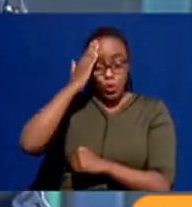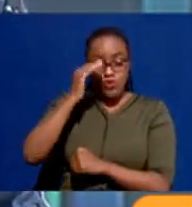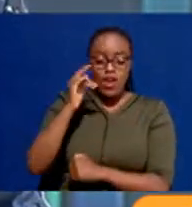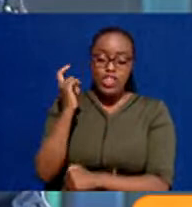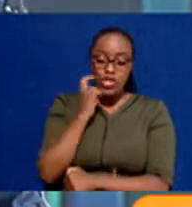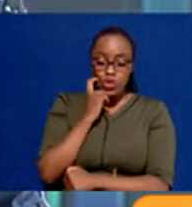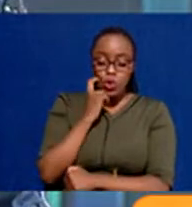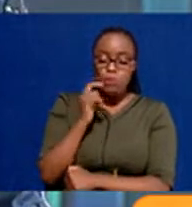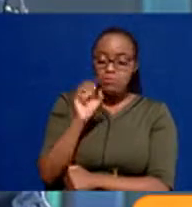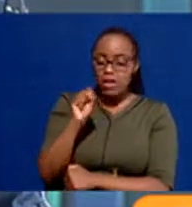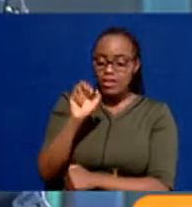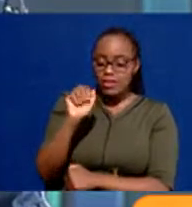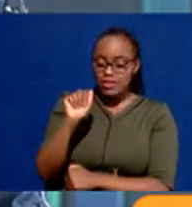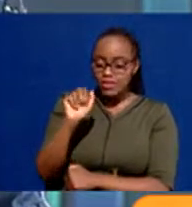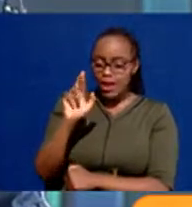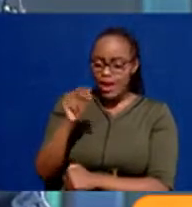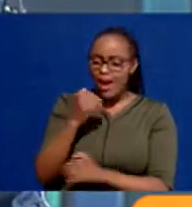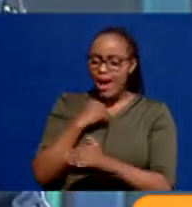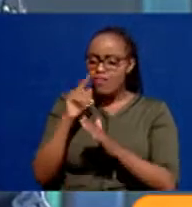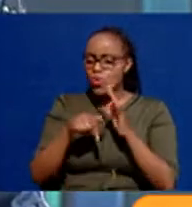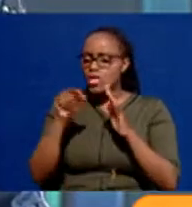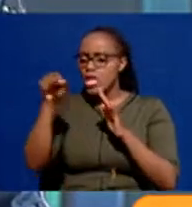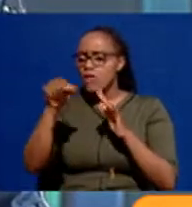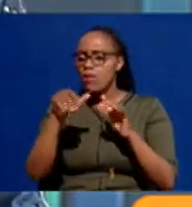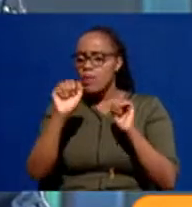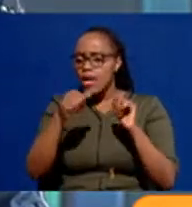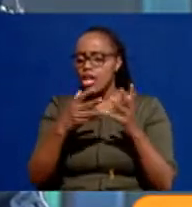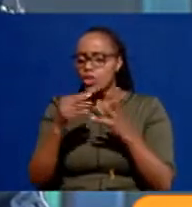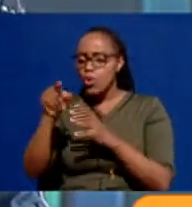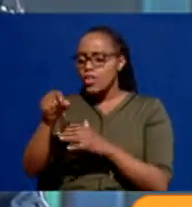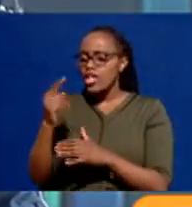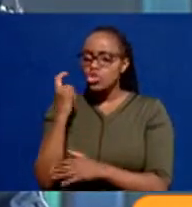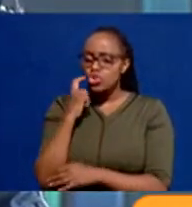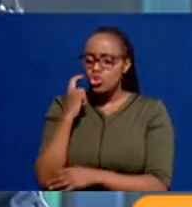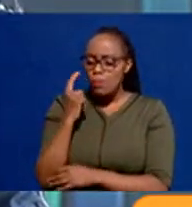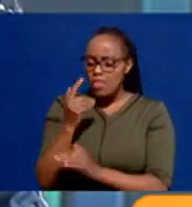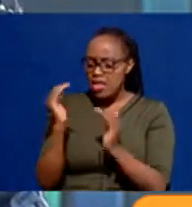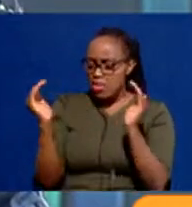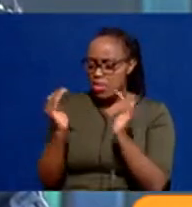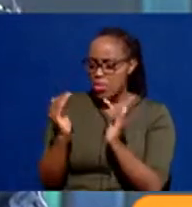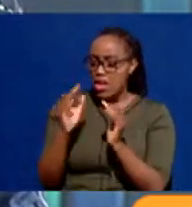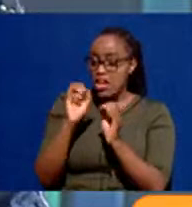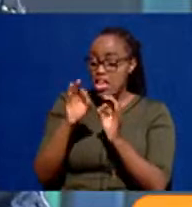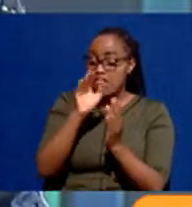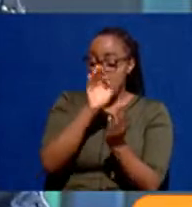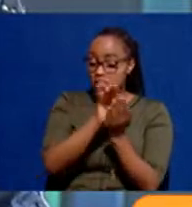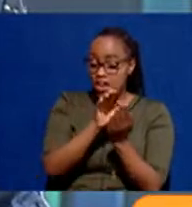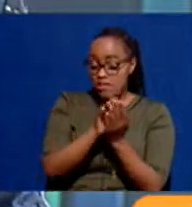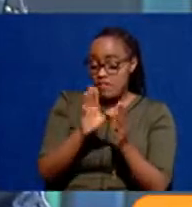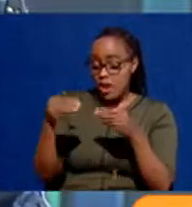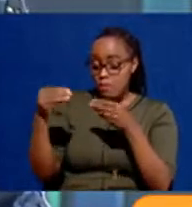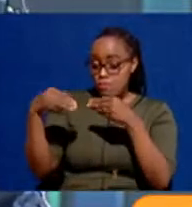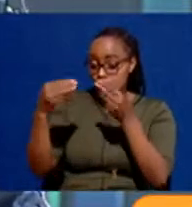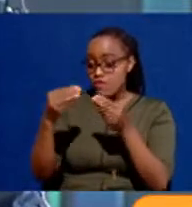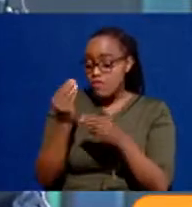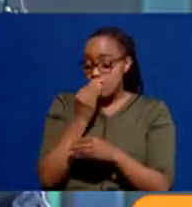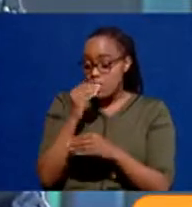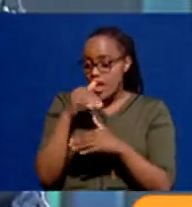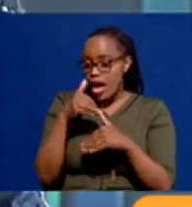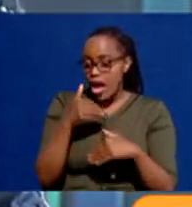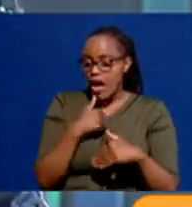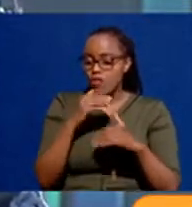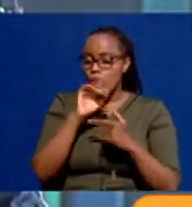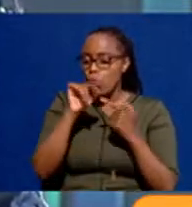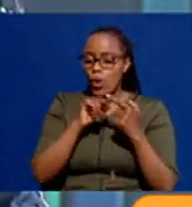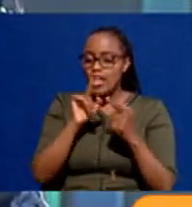kiosk of Sarah has bought. I can actually go to kiosk of Sarah that day and check whether she was stocked on that day. I'll be able to know when